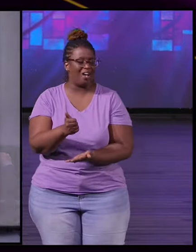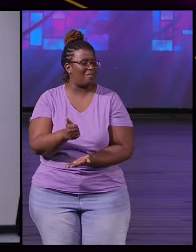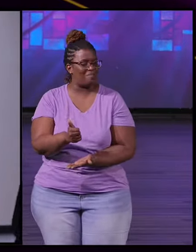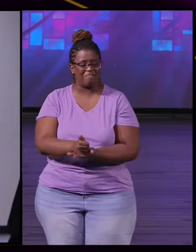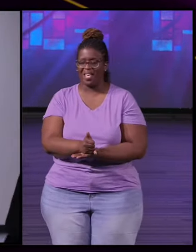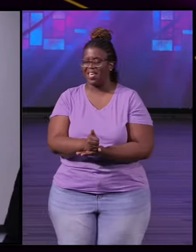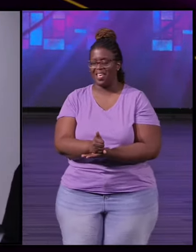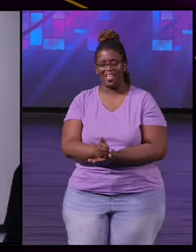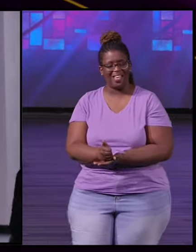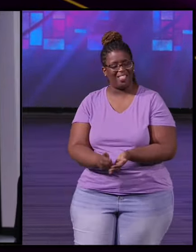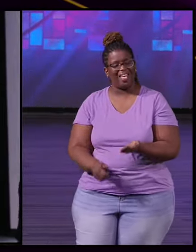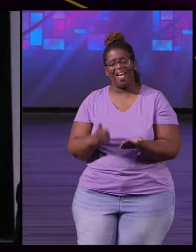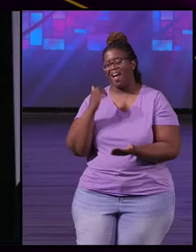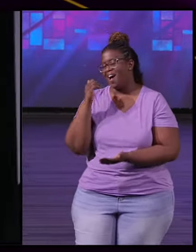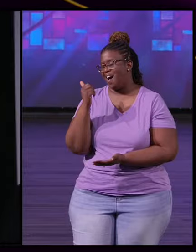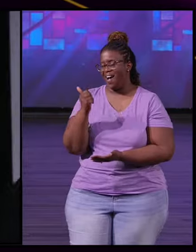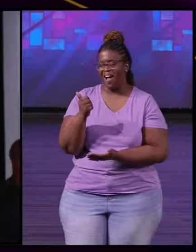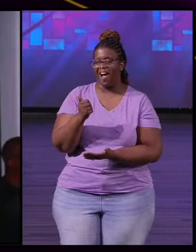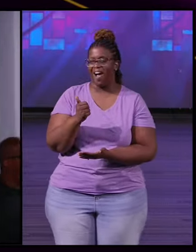Go to